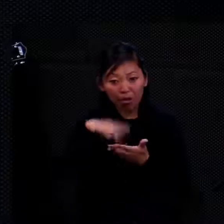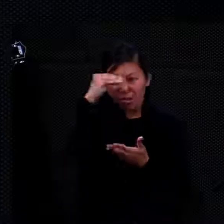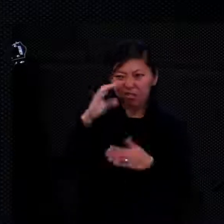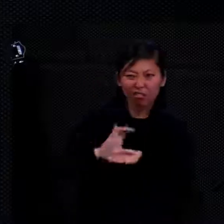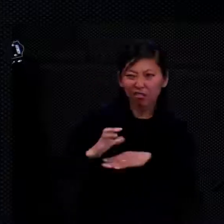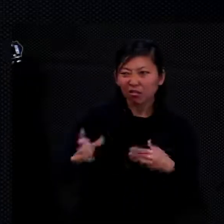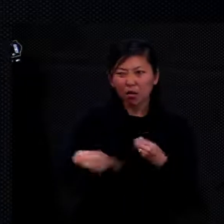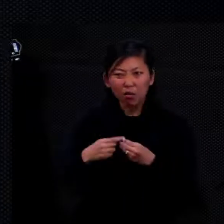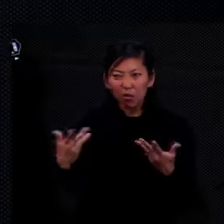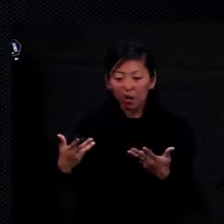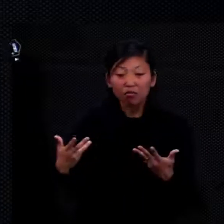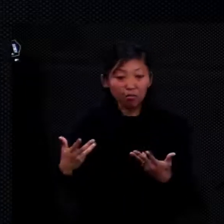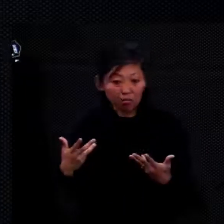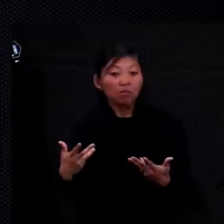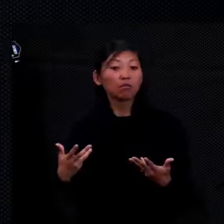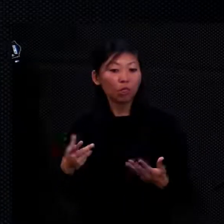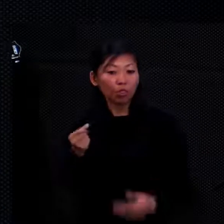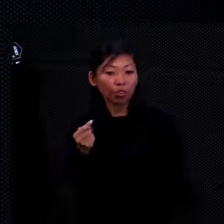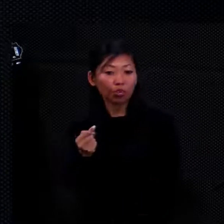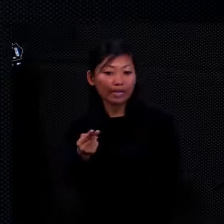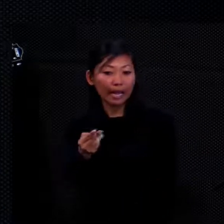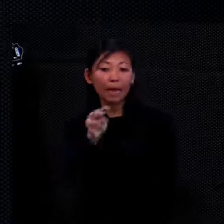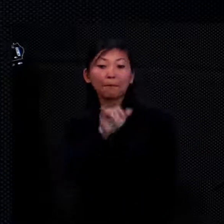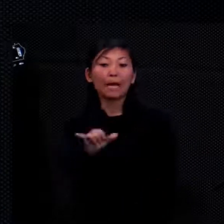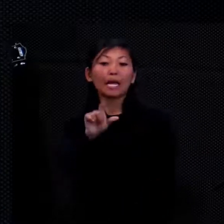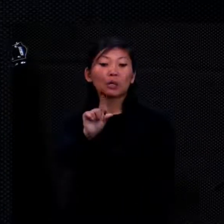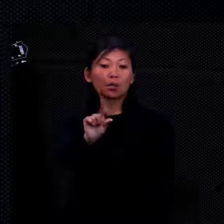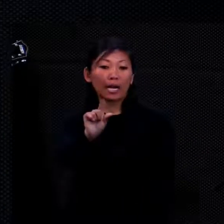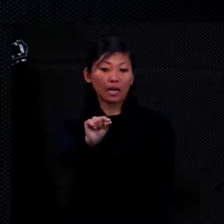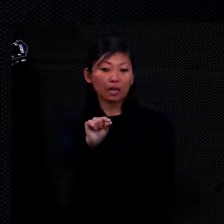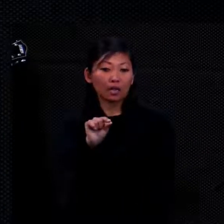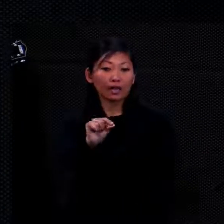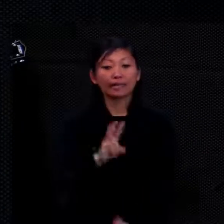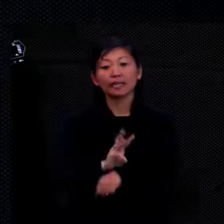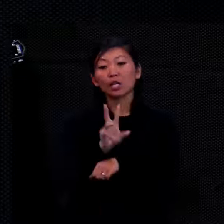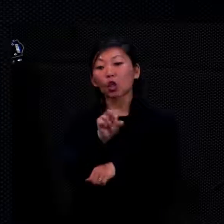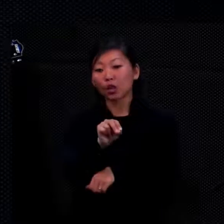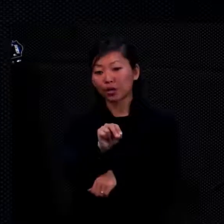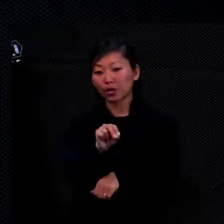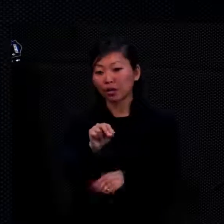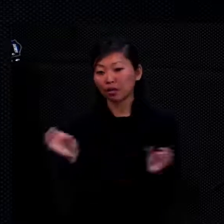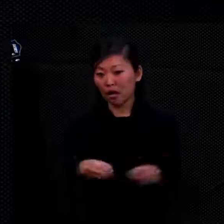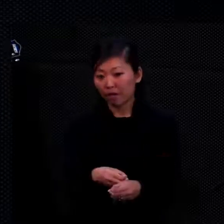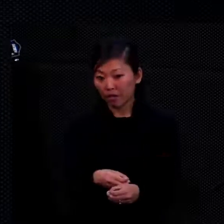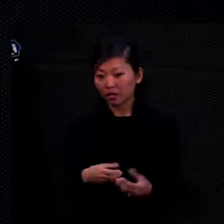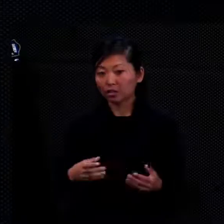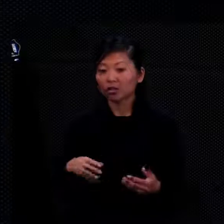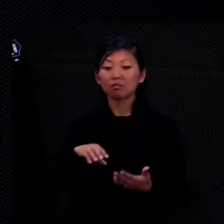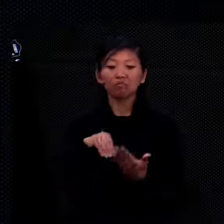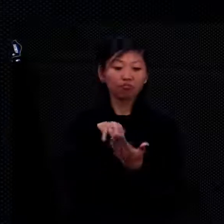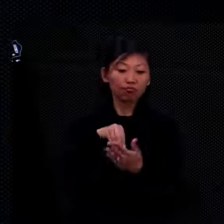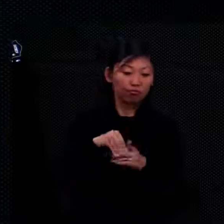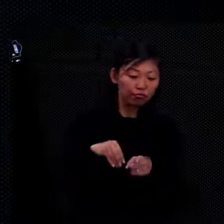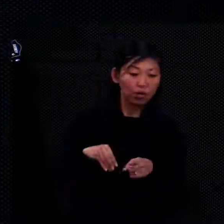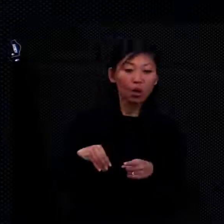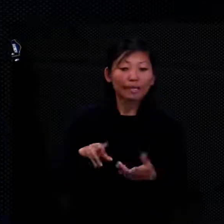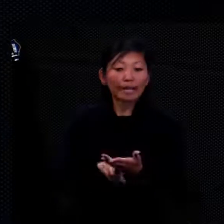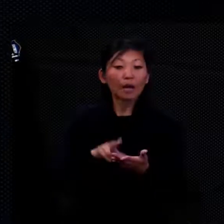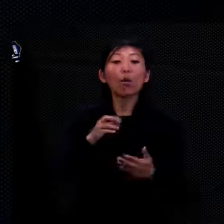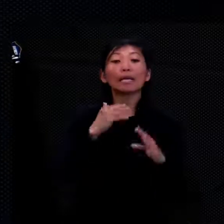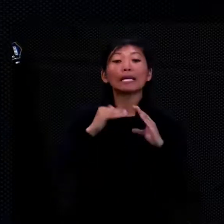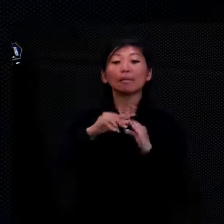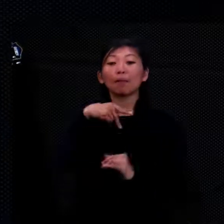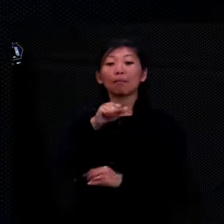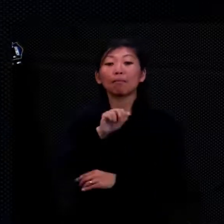a little deeper, that's on Thursday, May 20th at 6:30 at the office. Scan the QR code or email